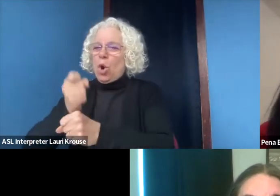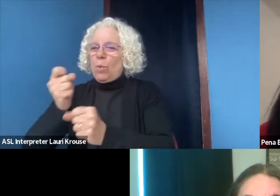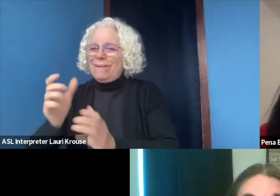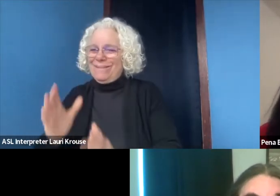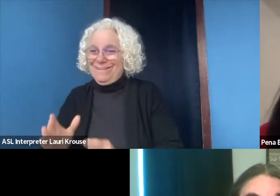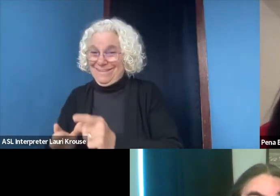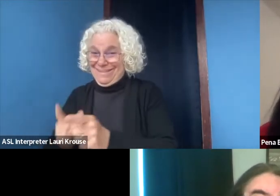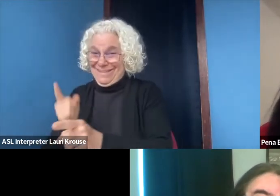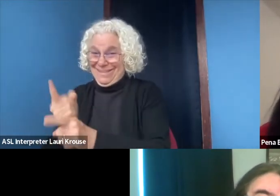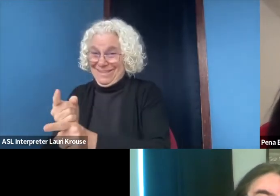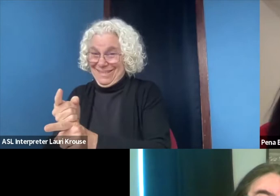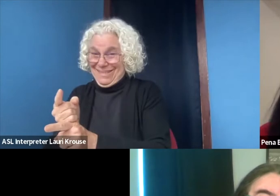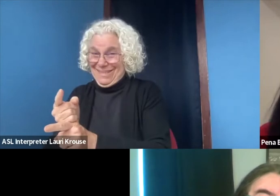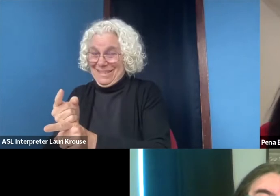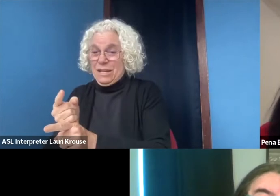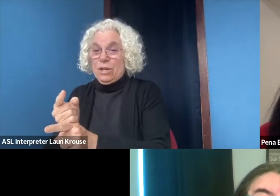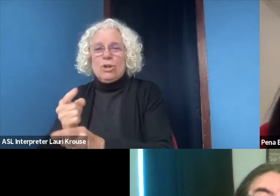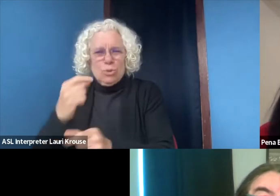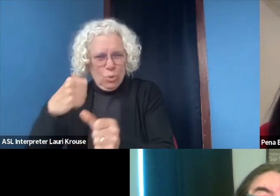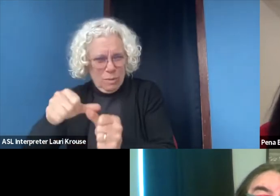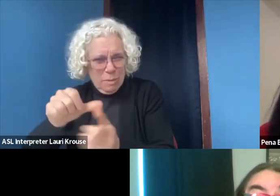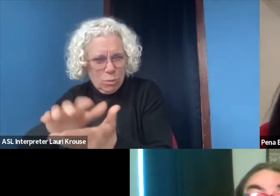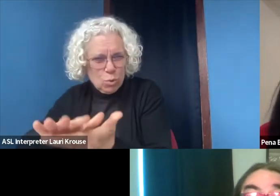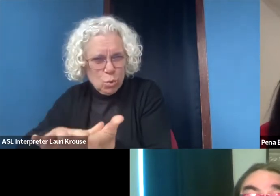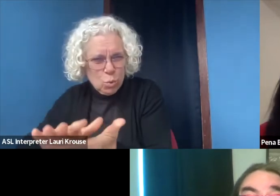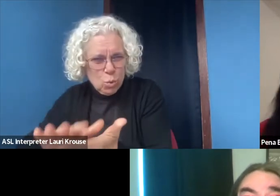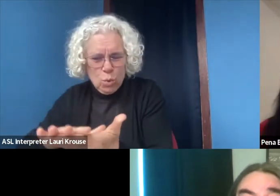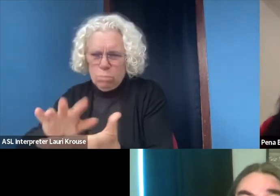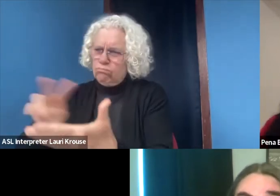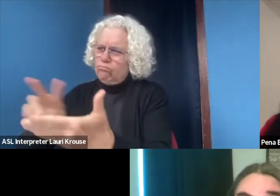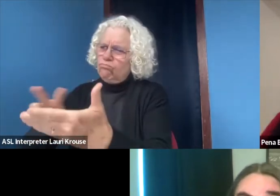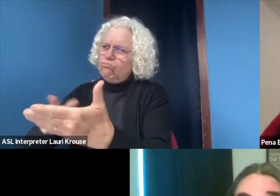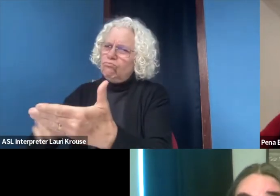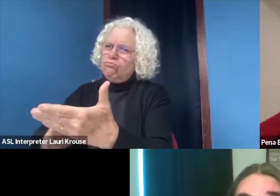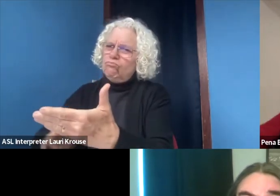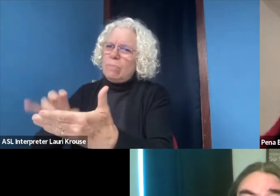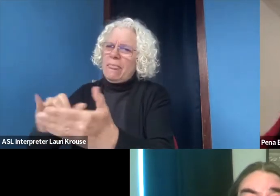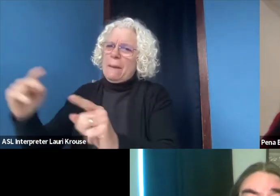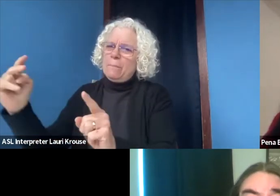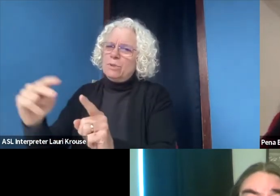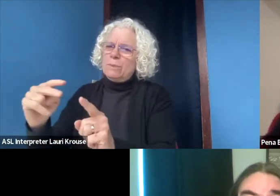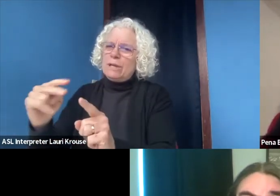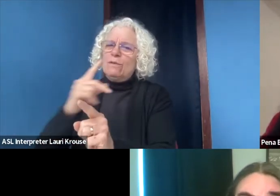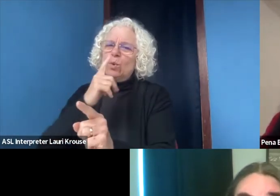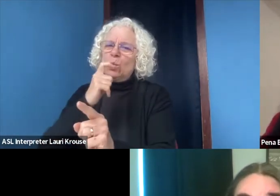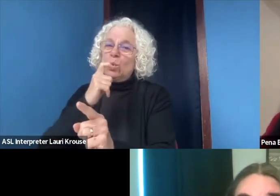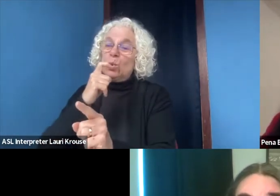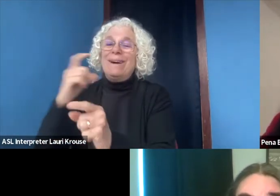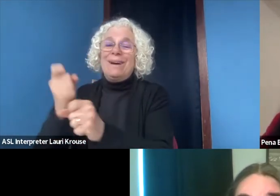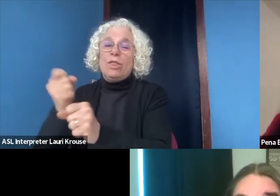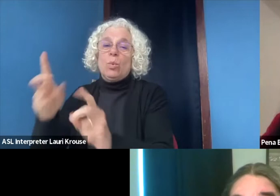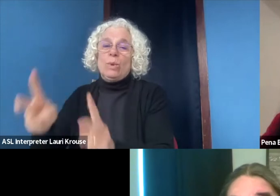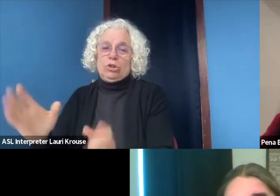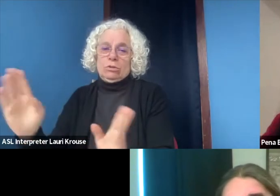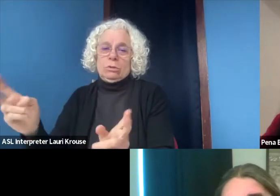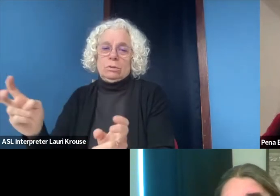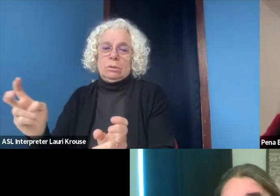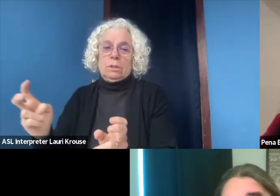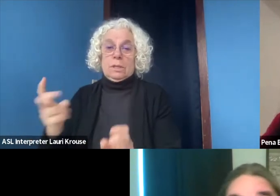in school. And that's why our contributions are minimized. I